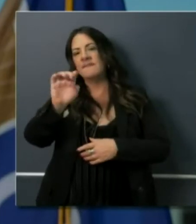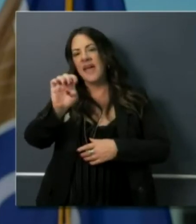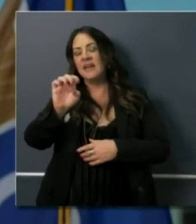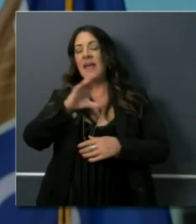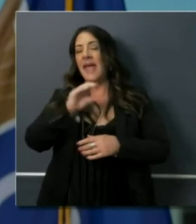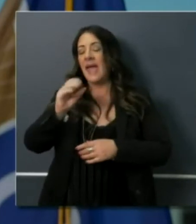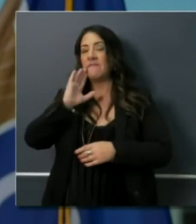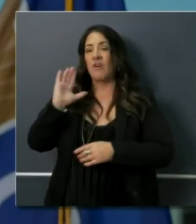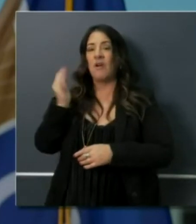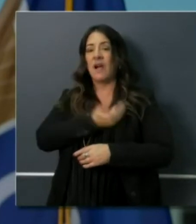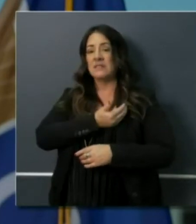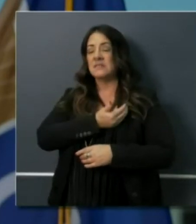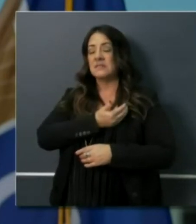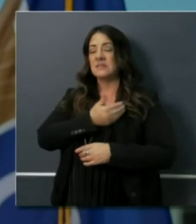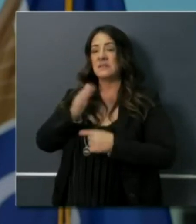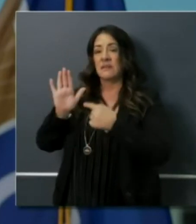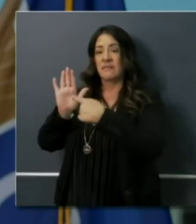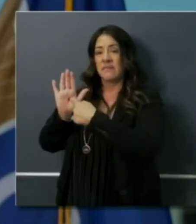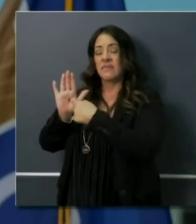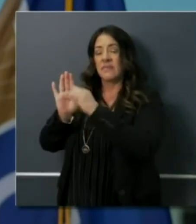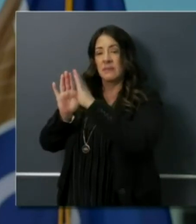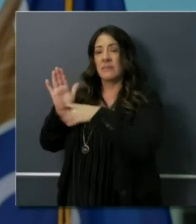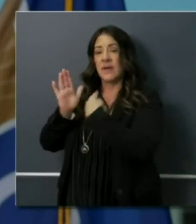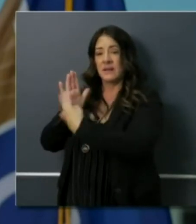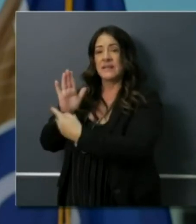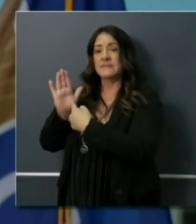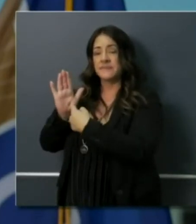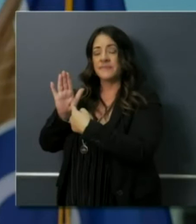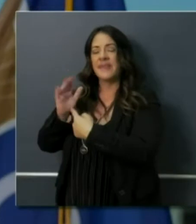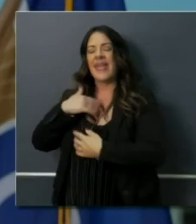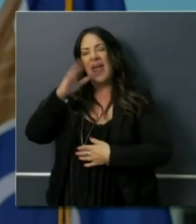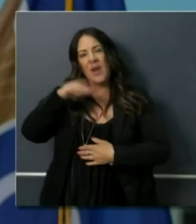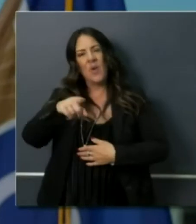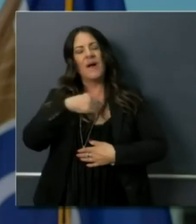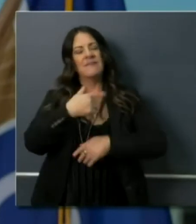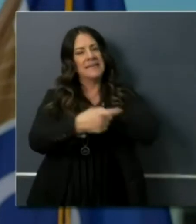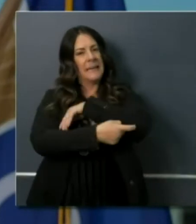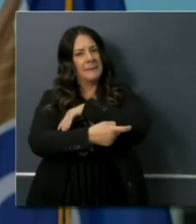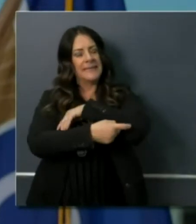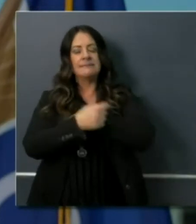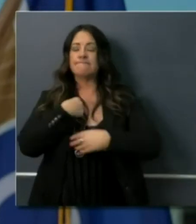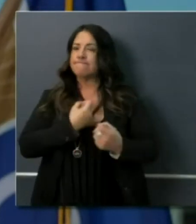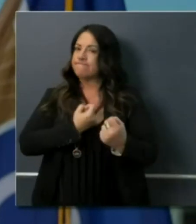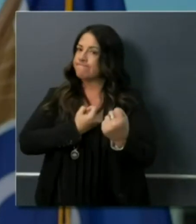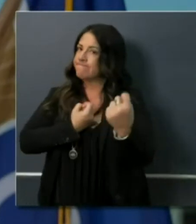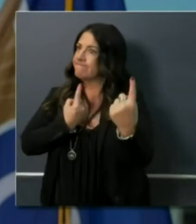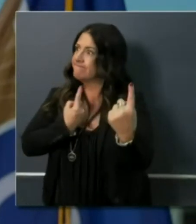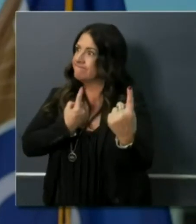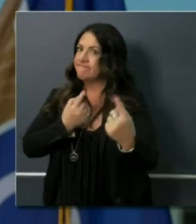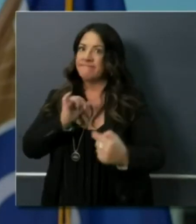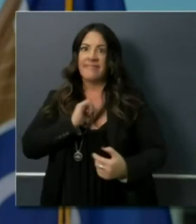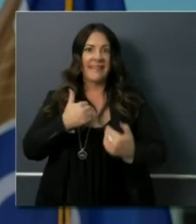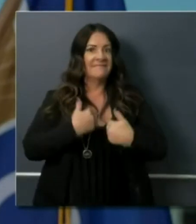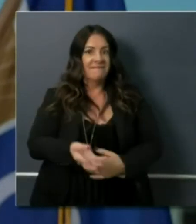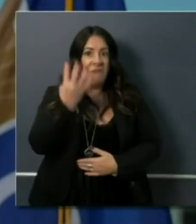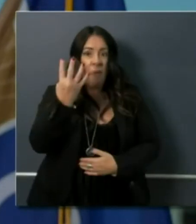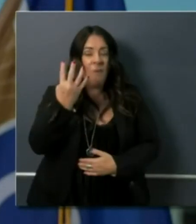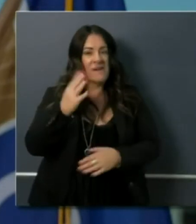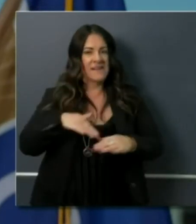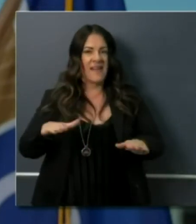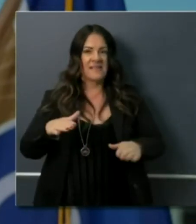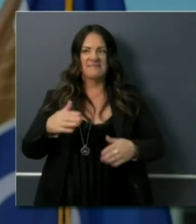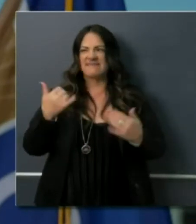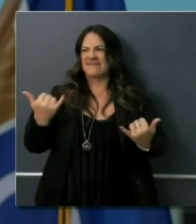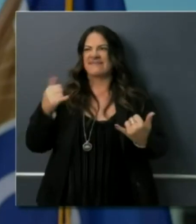It's your individual decisions. And I know we all have temptation. I get it. I've got 4 kids. It's